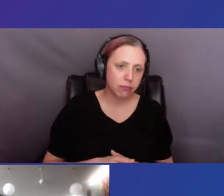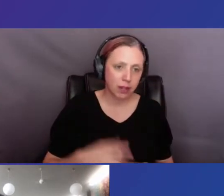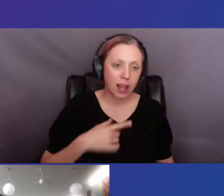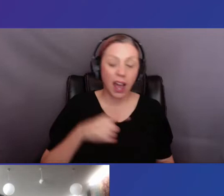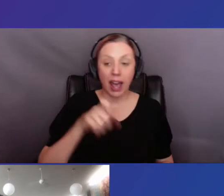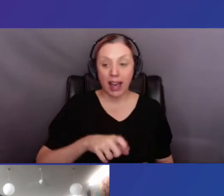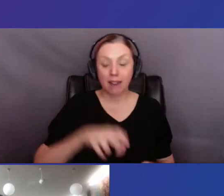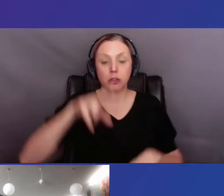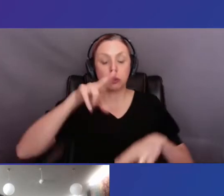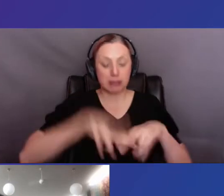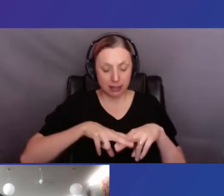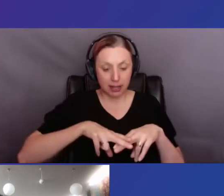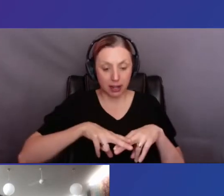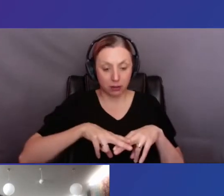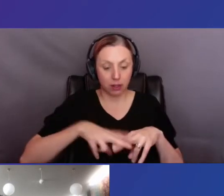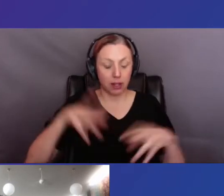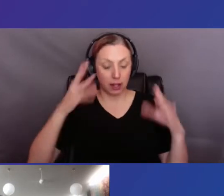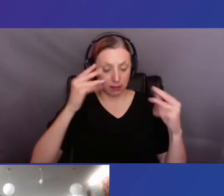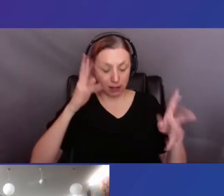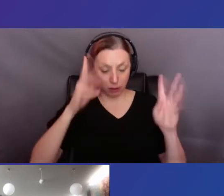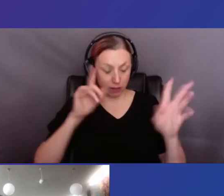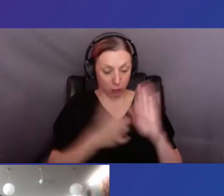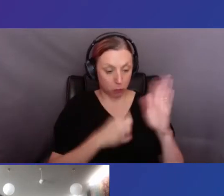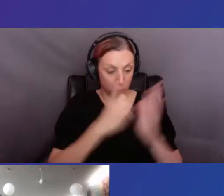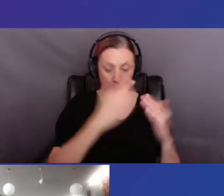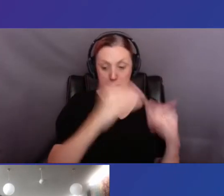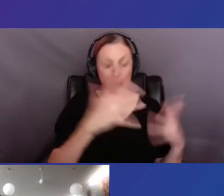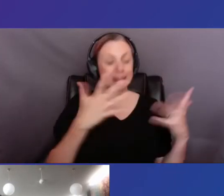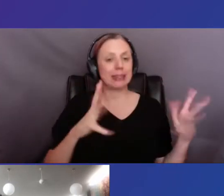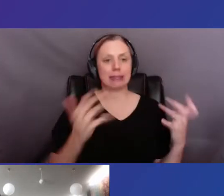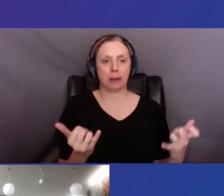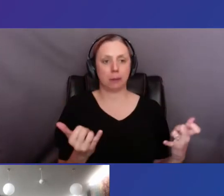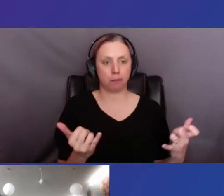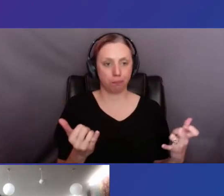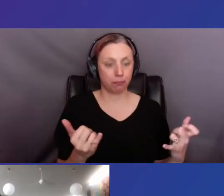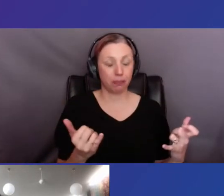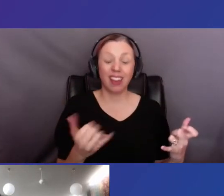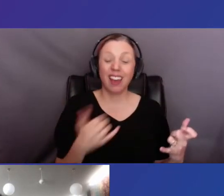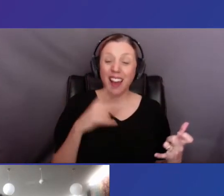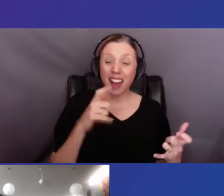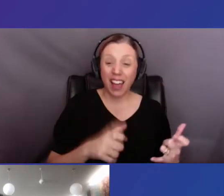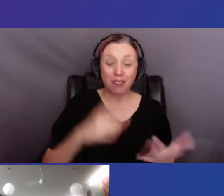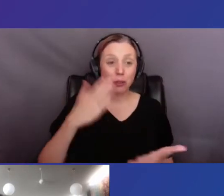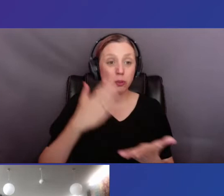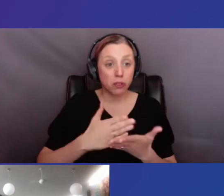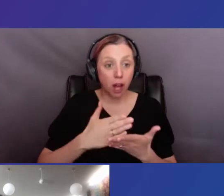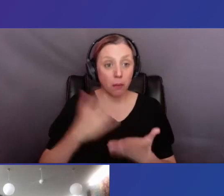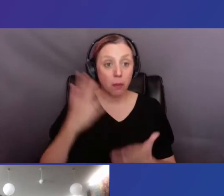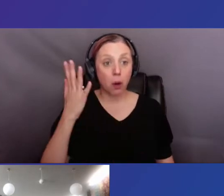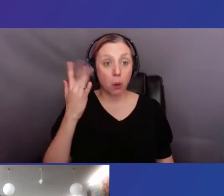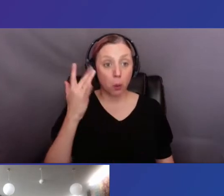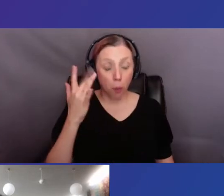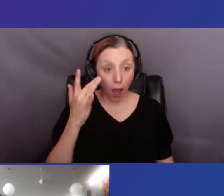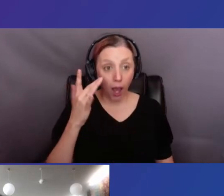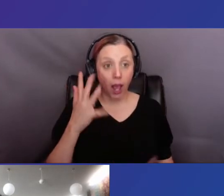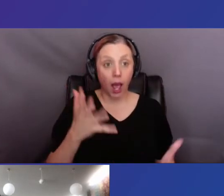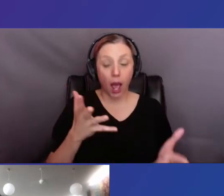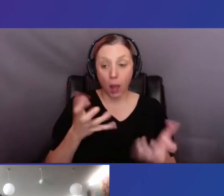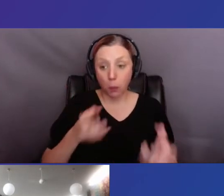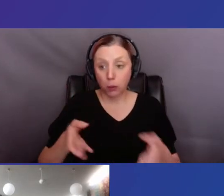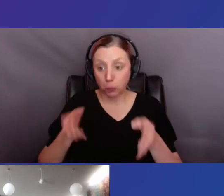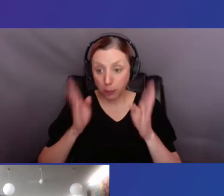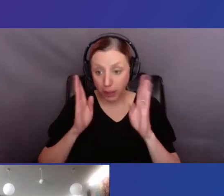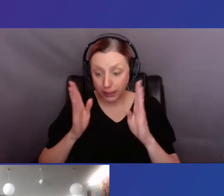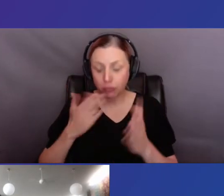think creatively right now for an hour. And then I have to mostly stop because I want to pay attention, good attention, to this person who's in front of